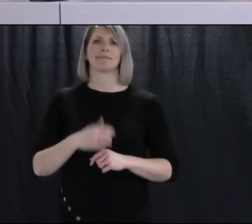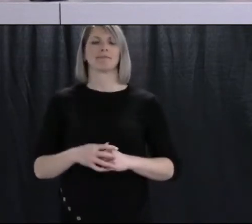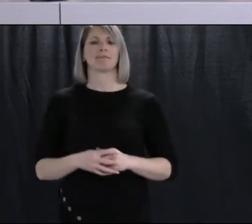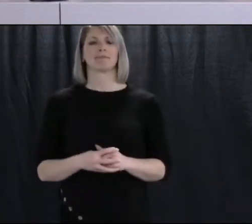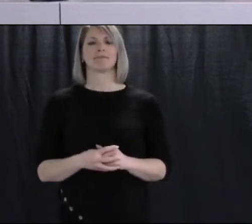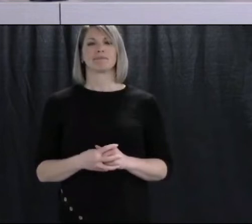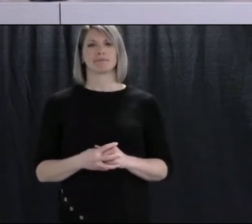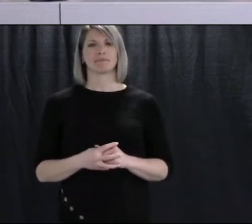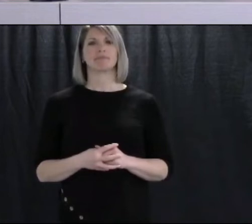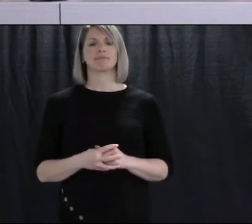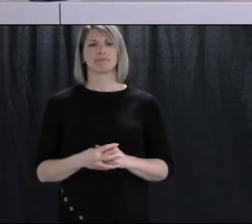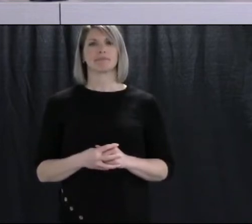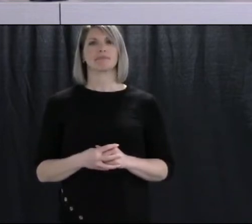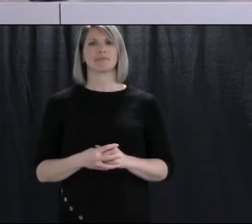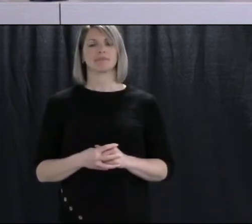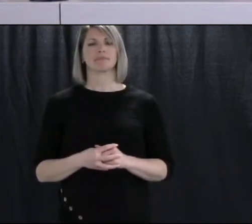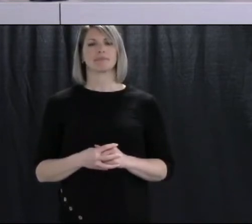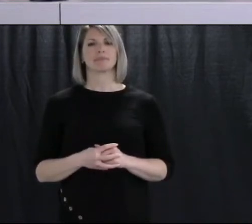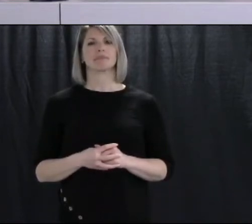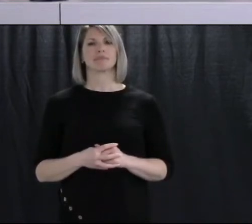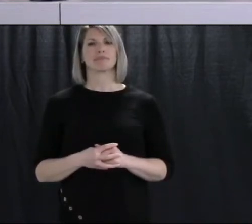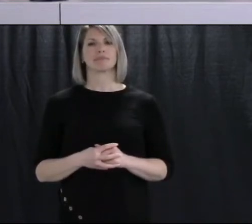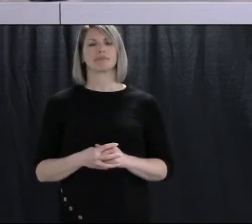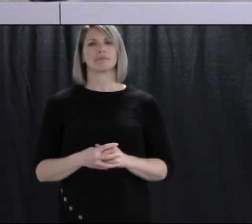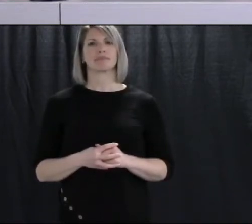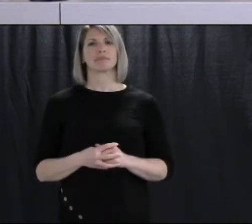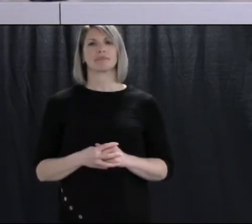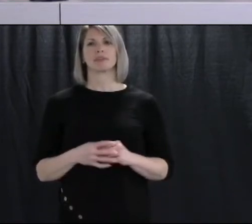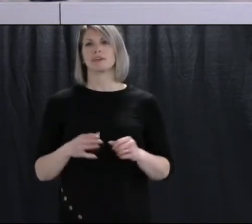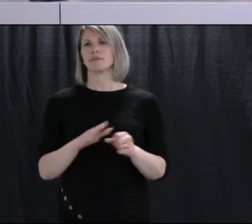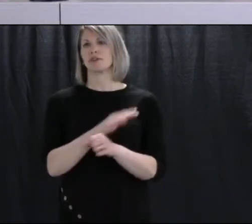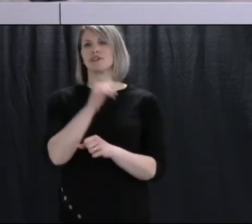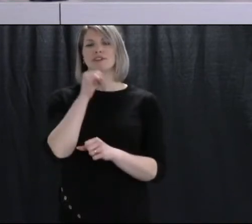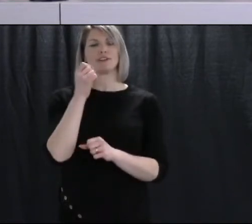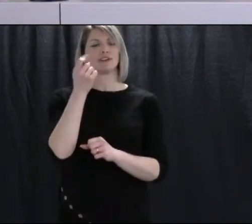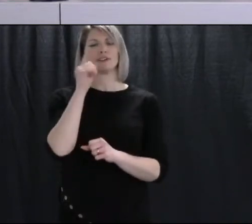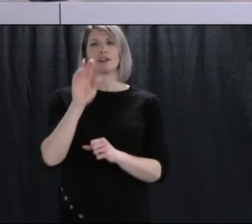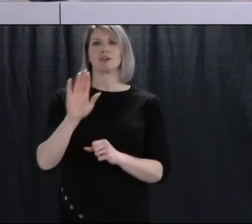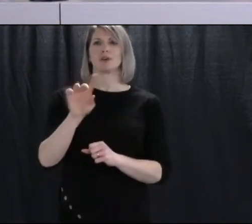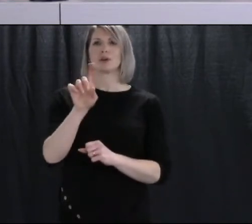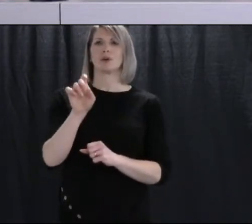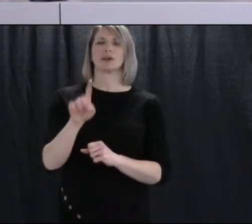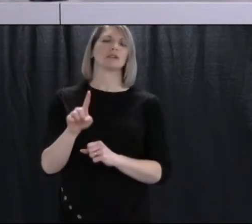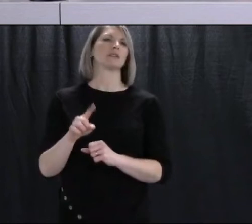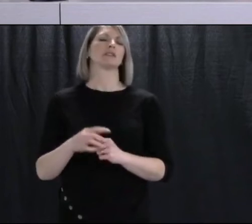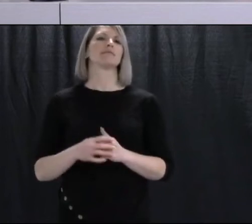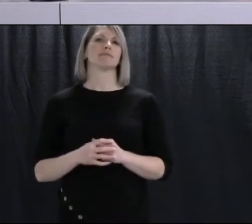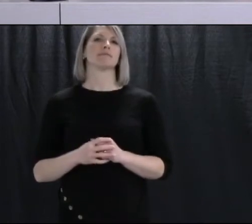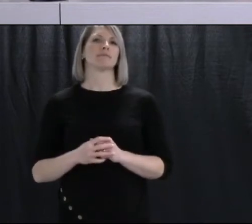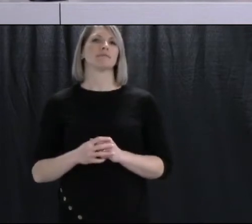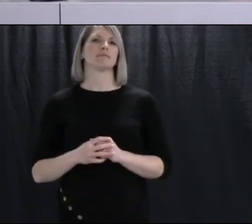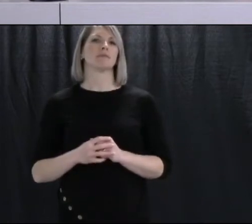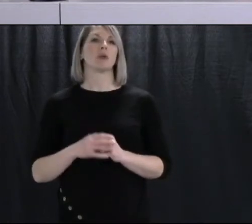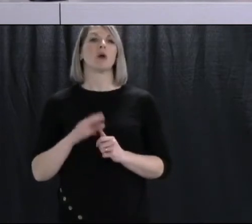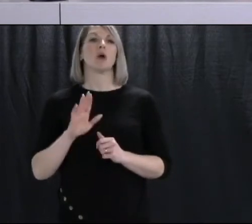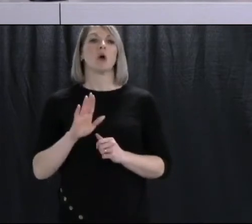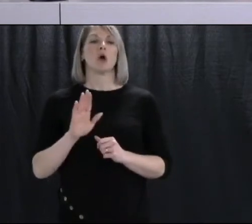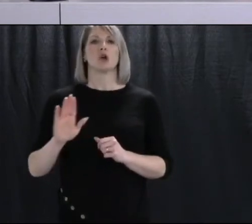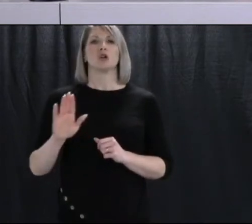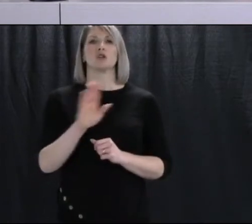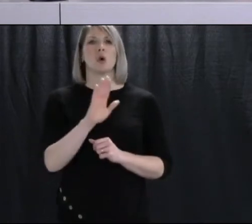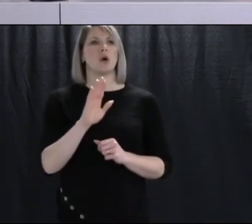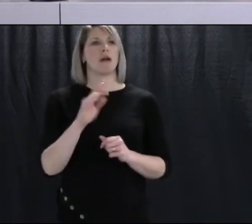We only picked up bits and pieces of your question. Okay, so I'm basically saying that these briefings are providing a lot